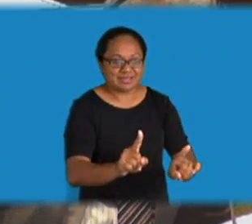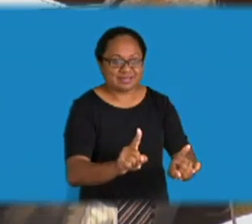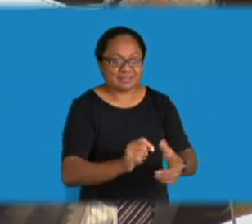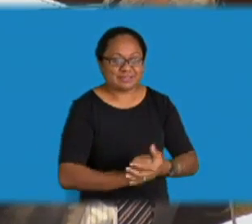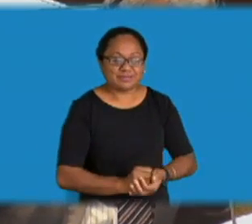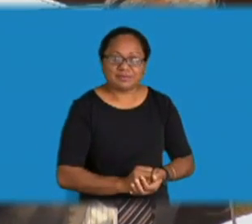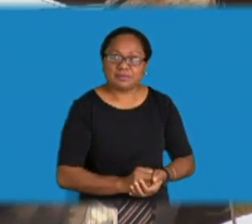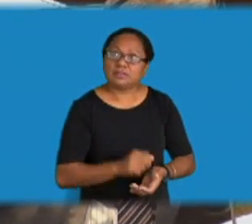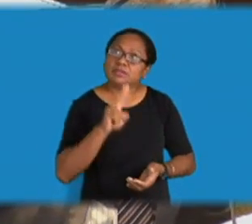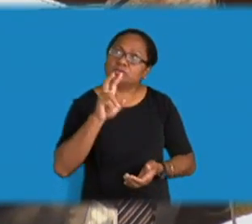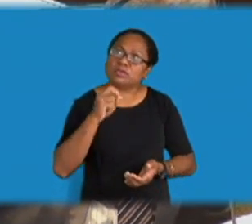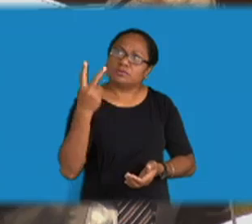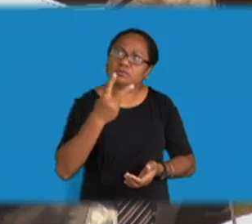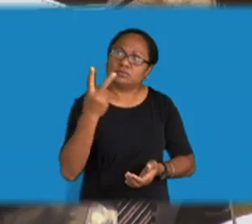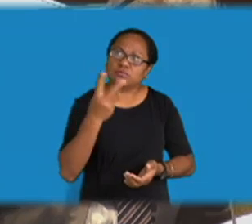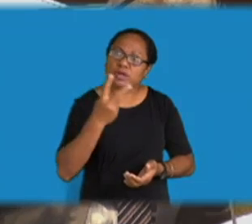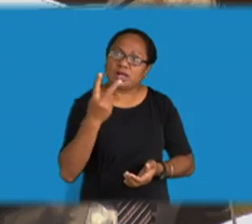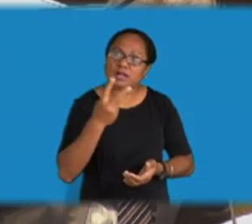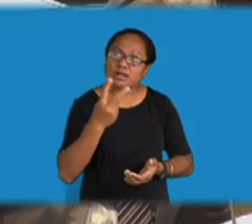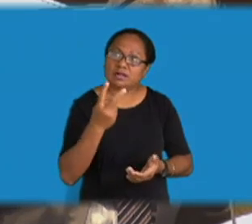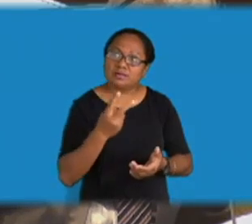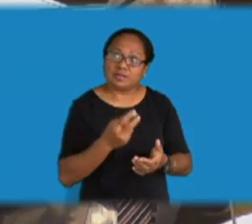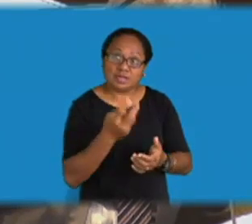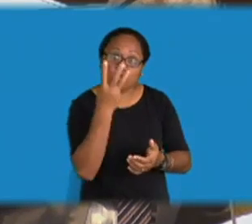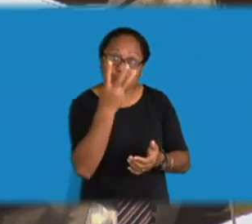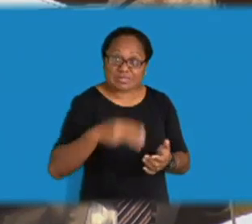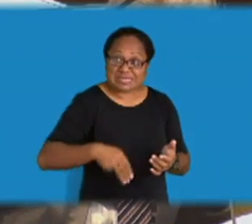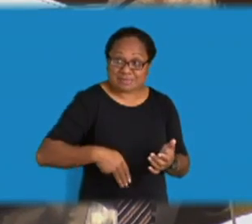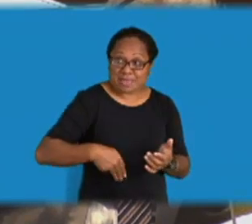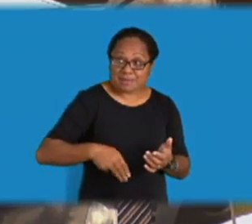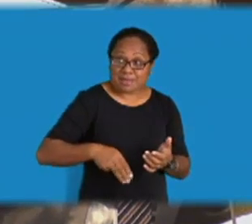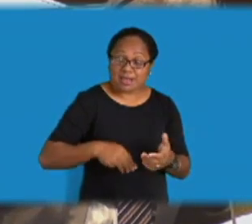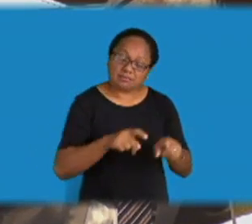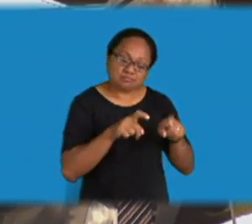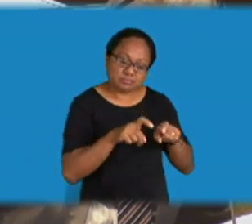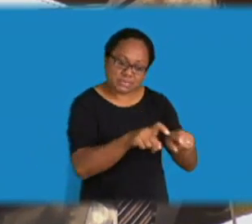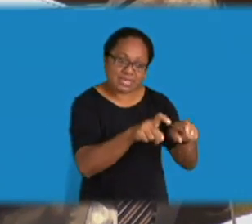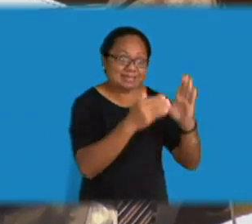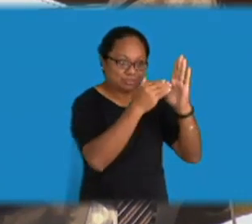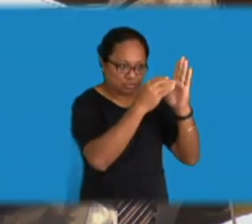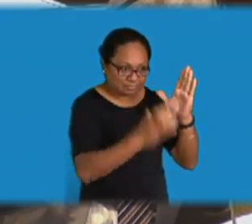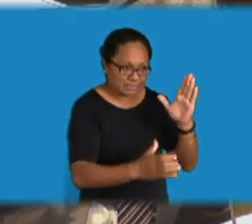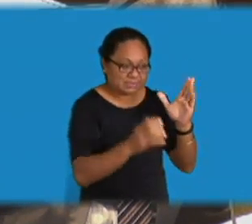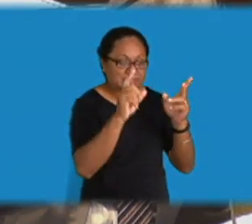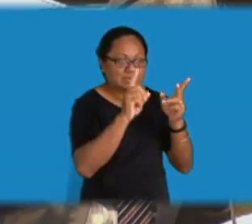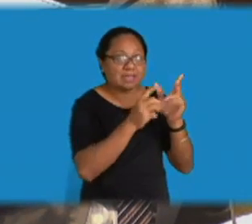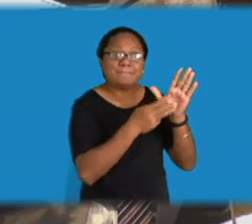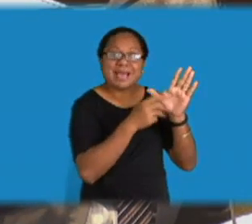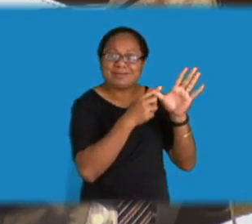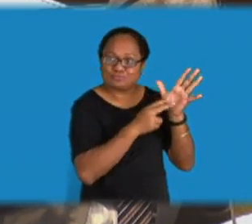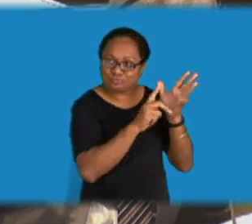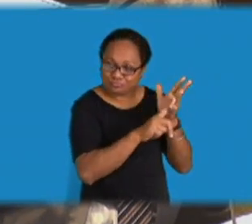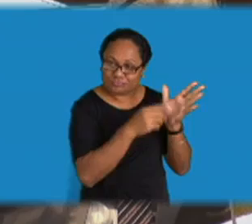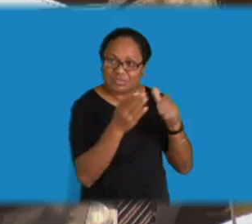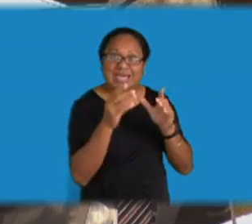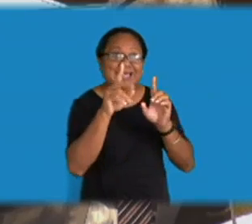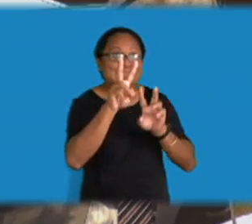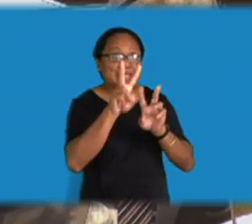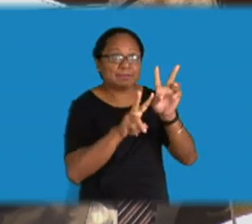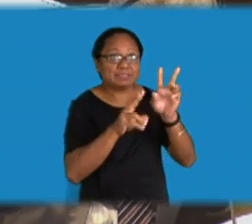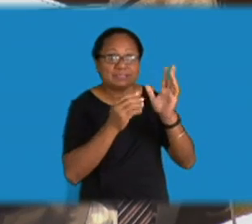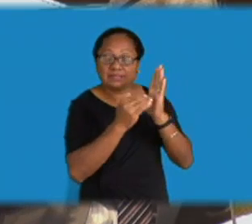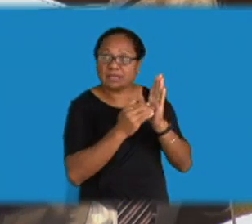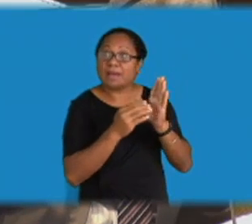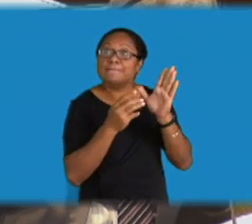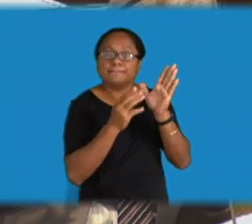Given that by 2012, essentially 3 members of the original Public Accounts Committee remained, which is Chairperson, Mr. Manu Koravula-Vula, Deputy Chair, Ms.